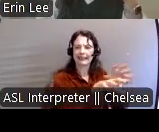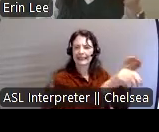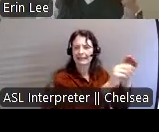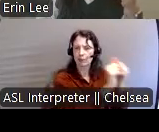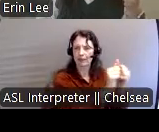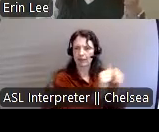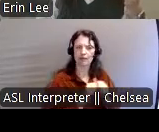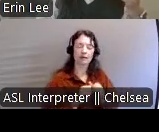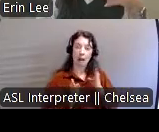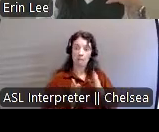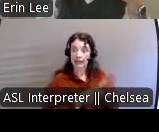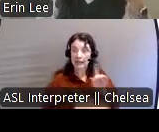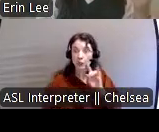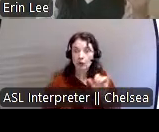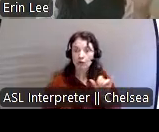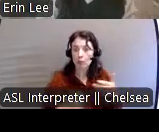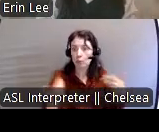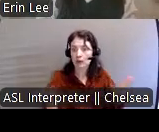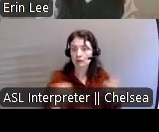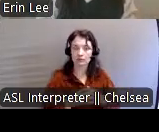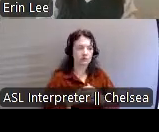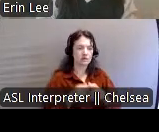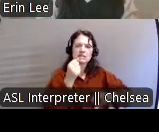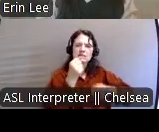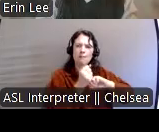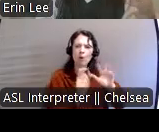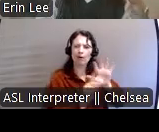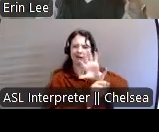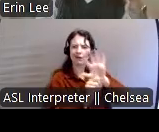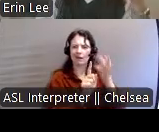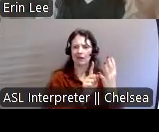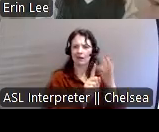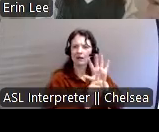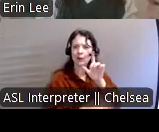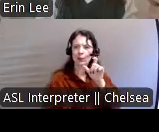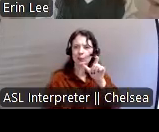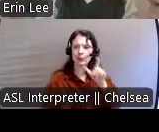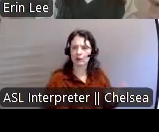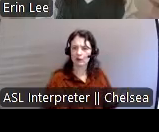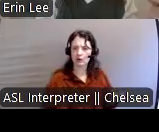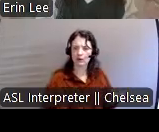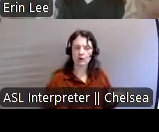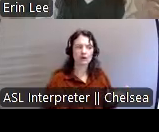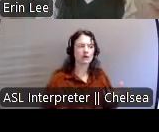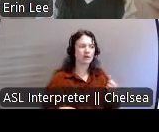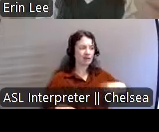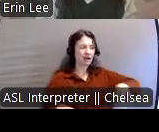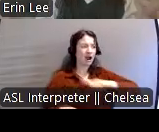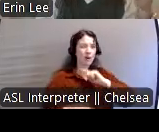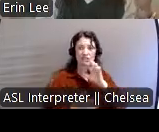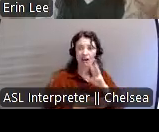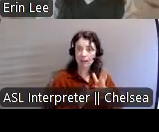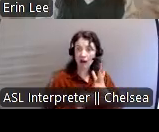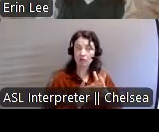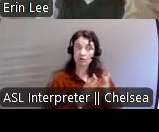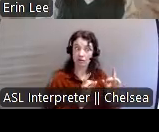what is the support circle, and are we talking about these kinds of realities? Are we talking about violence? Are